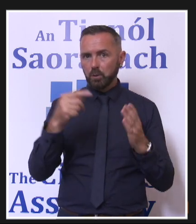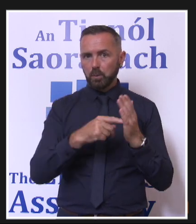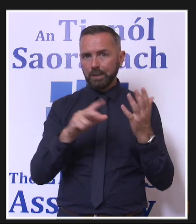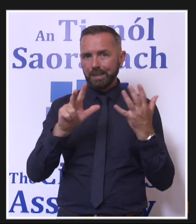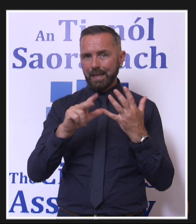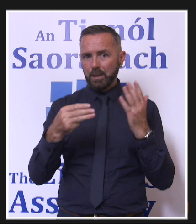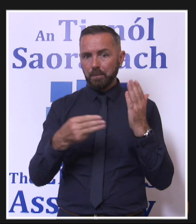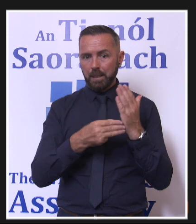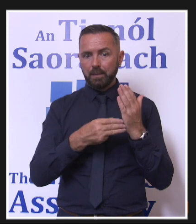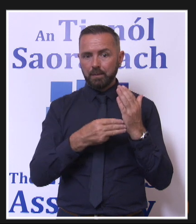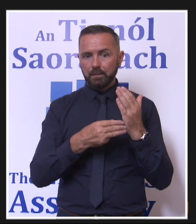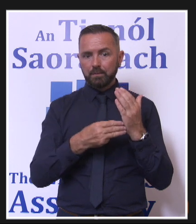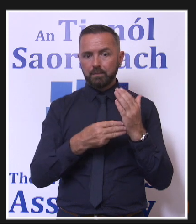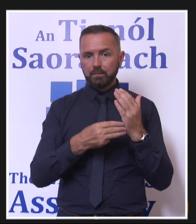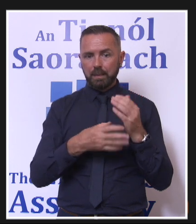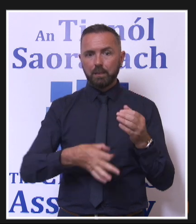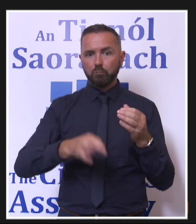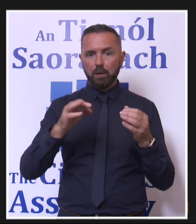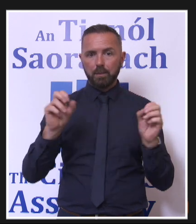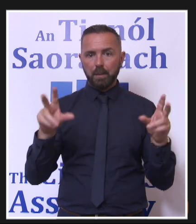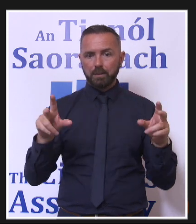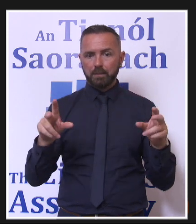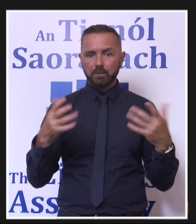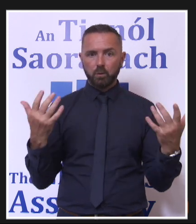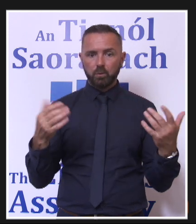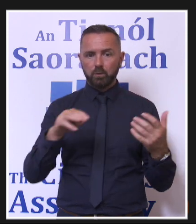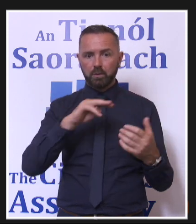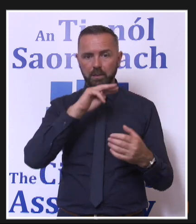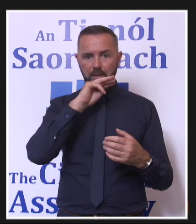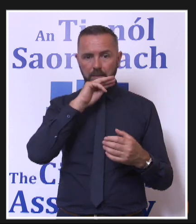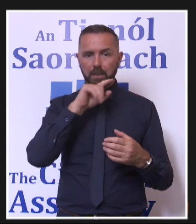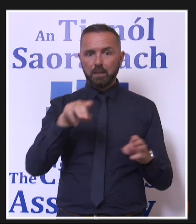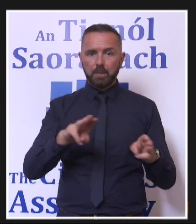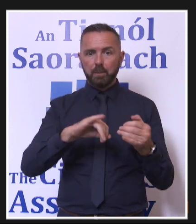So that's obviously everybody. So the adults, 2 million or so, get it who have a vote.